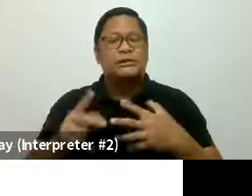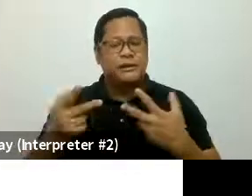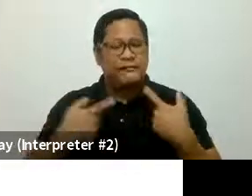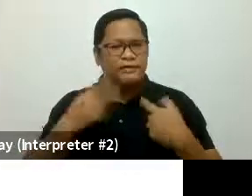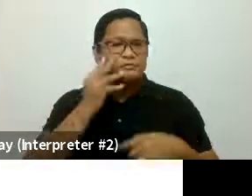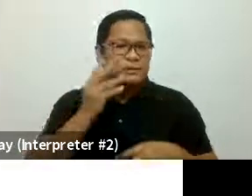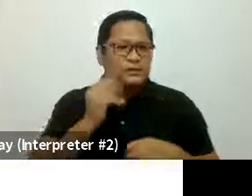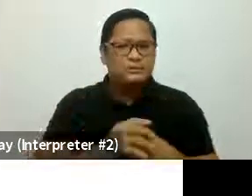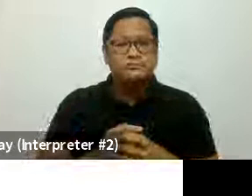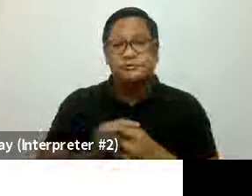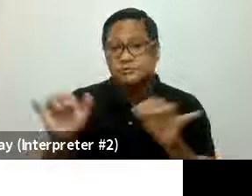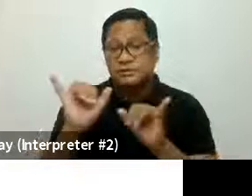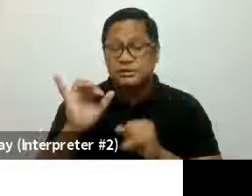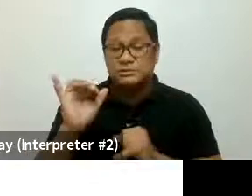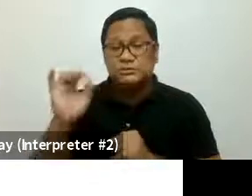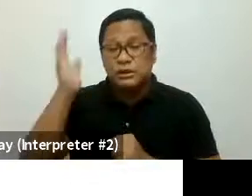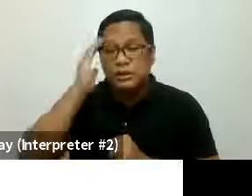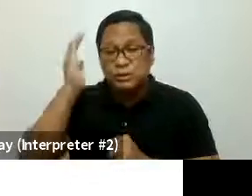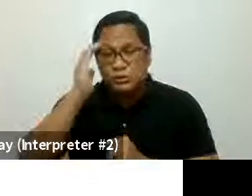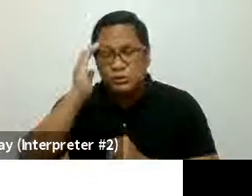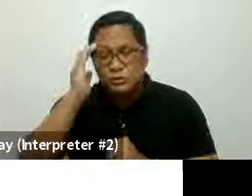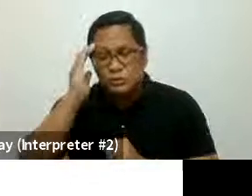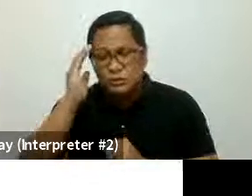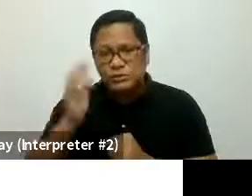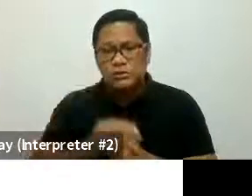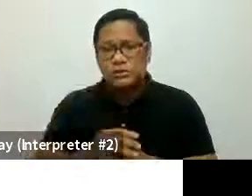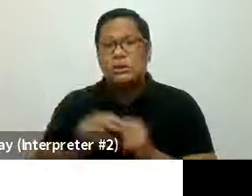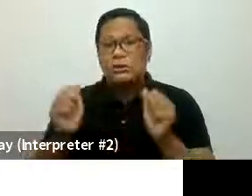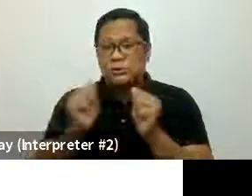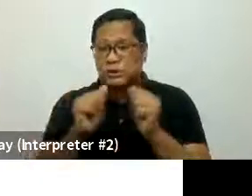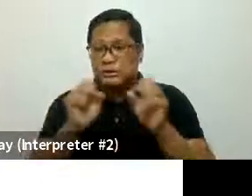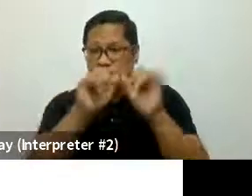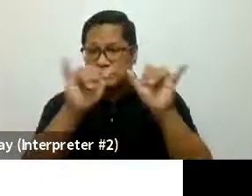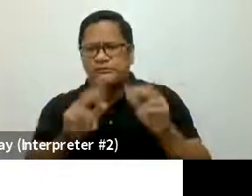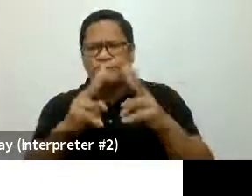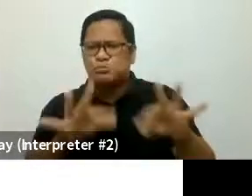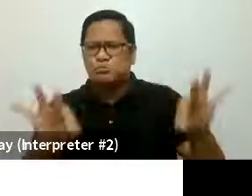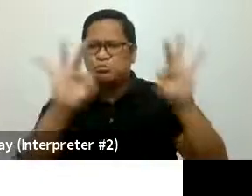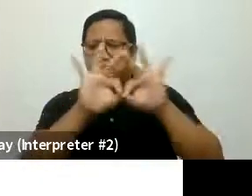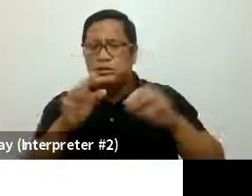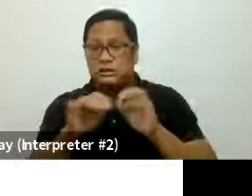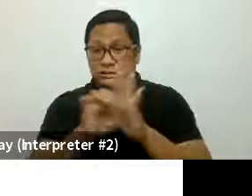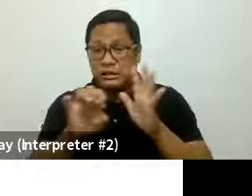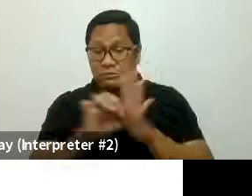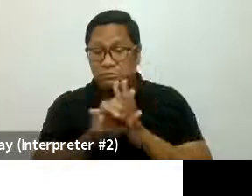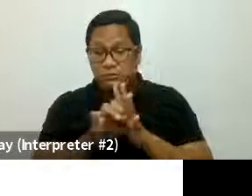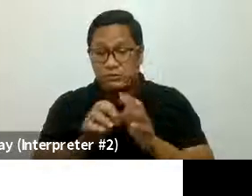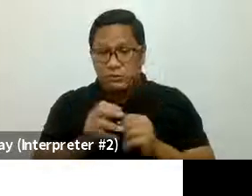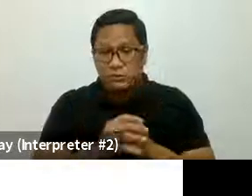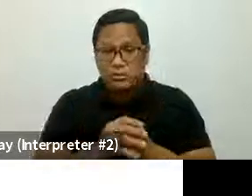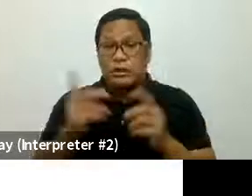also know, in a sense, UHC and strong health system are crucial, therefore, if we want to properly respond to